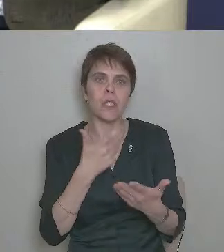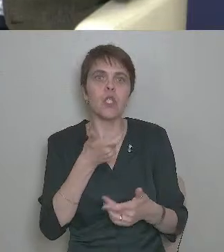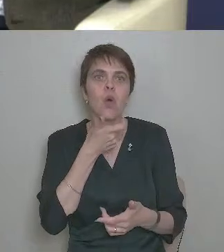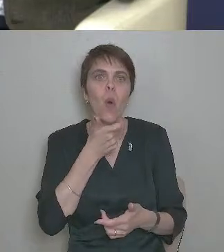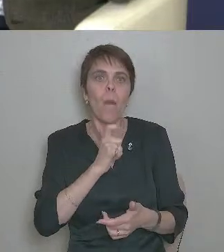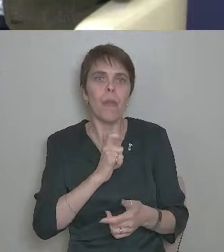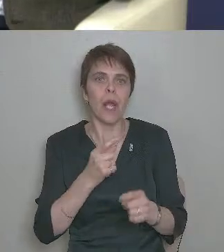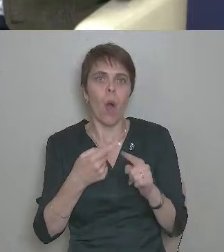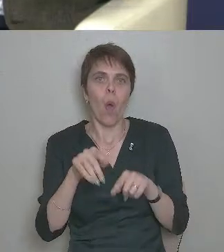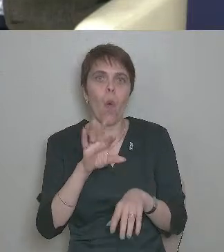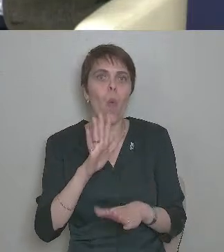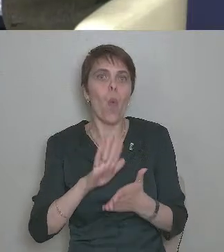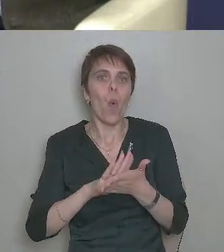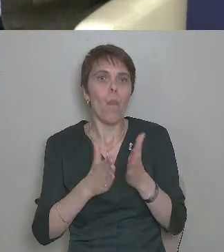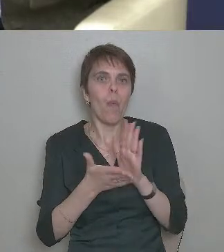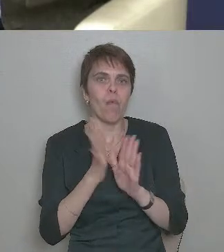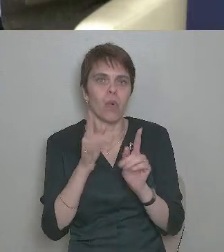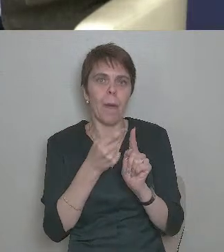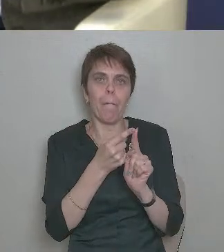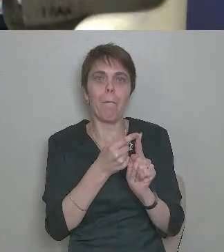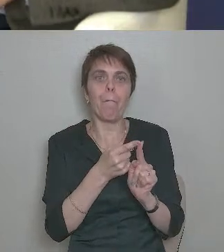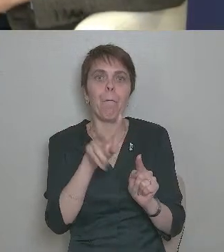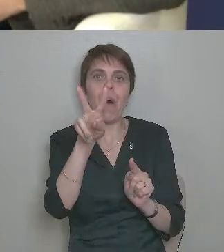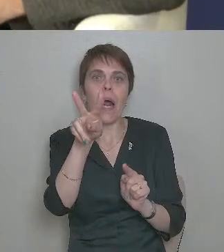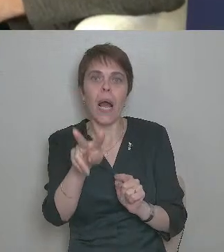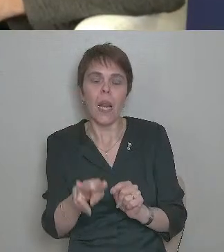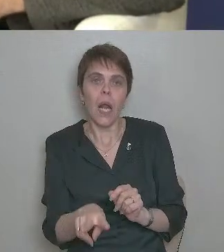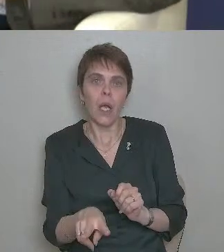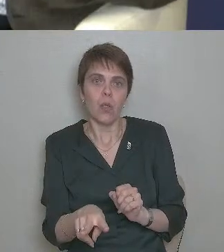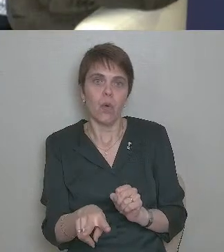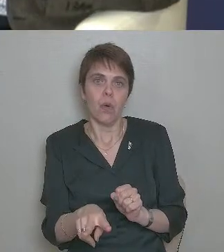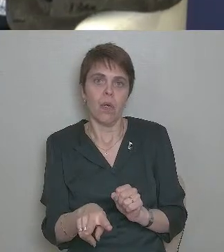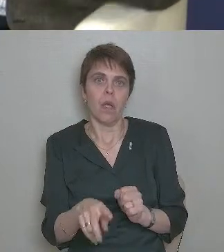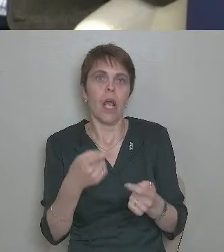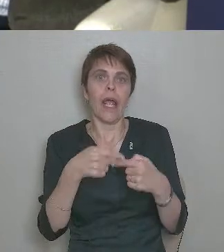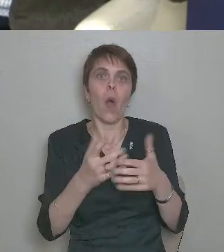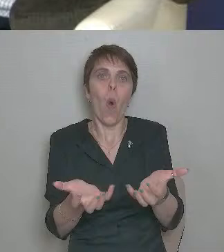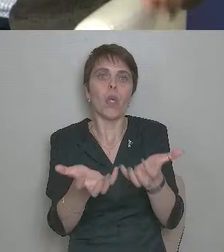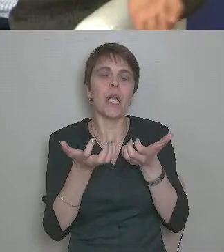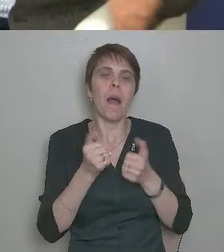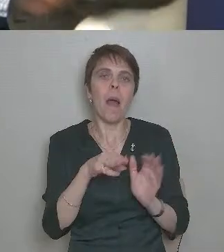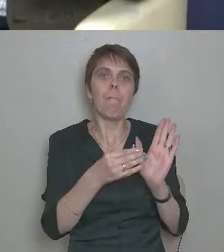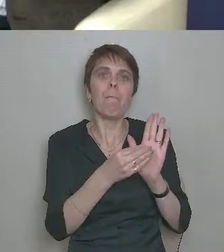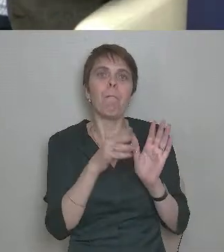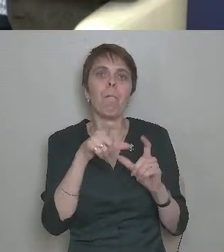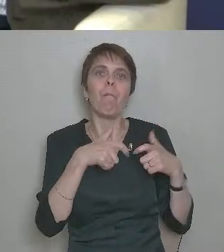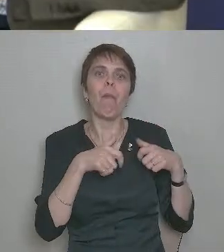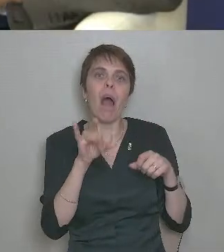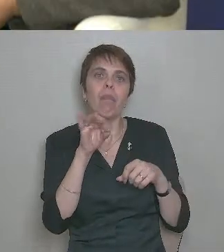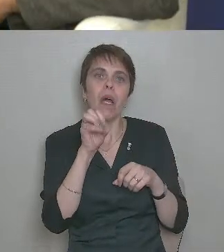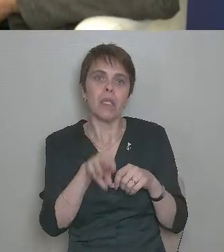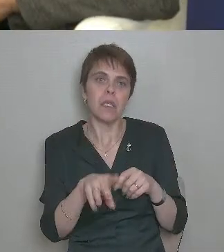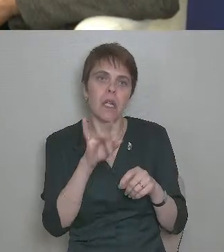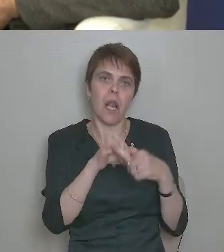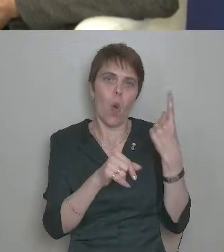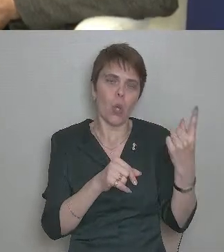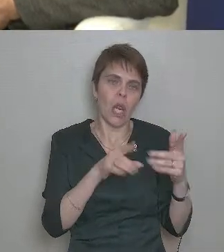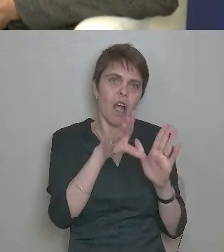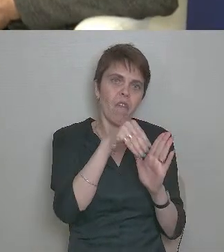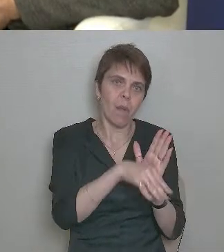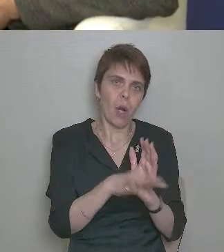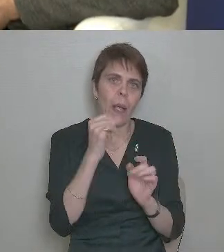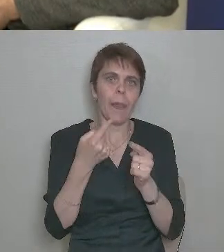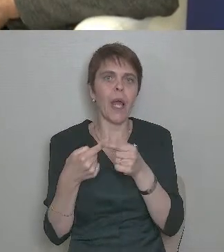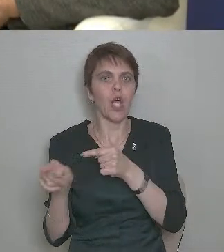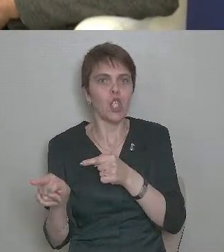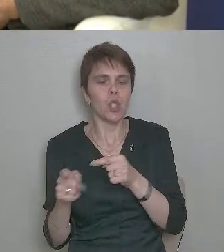out properly. Even an individual is going to run in parallel, and will get a mandate at